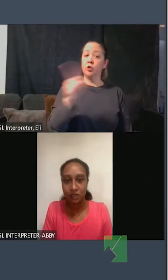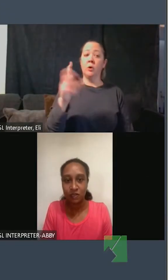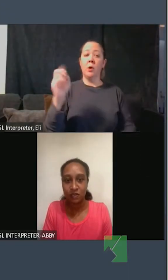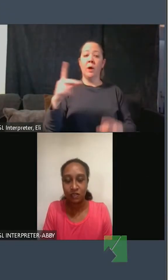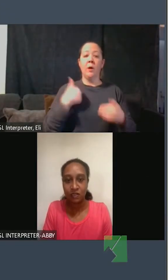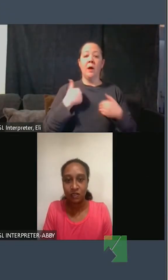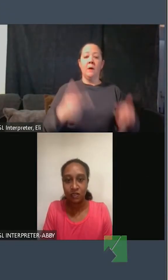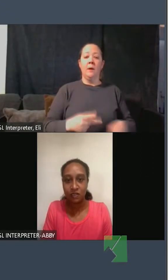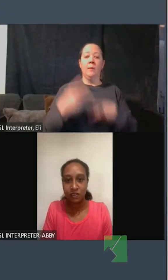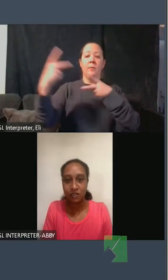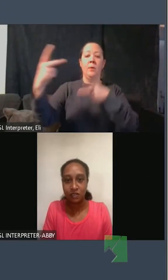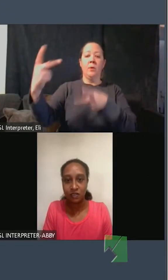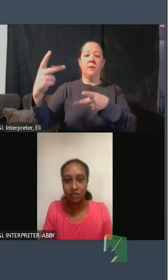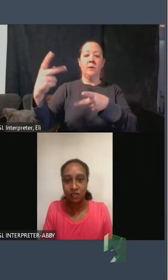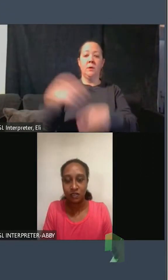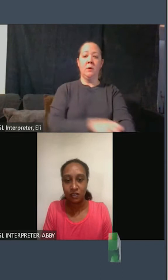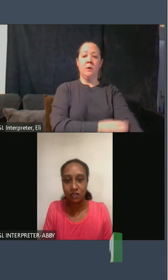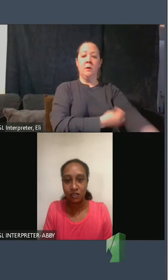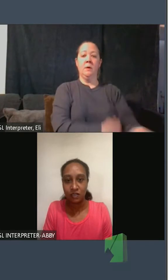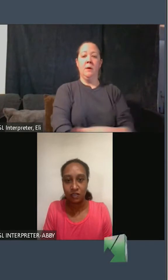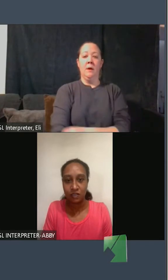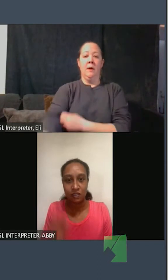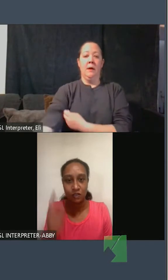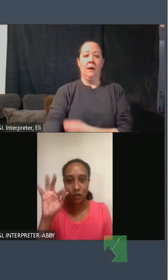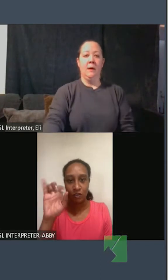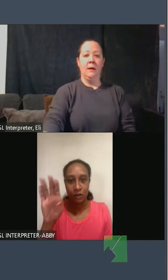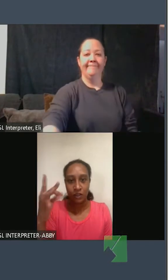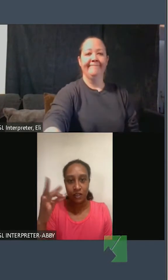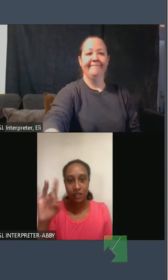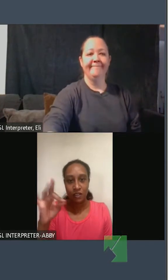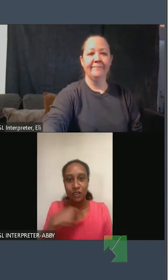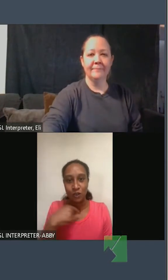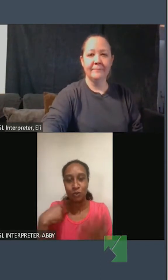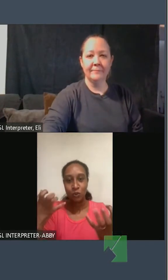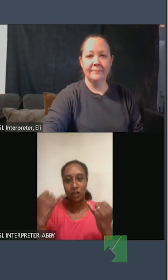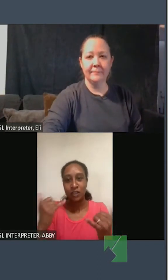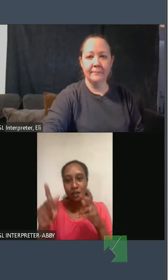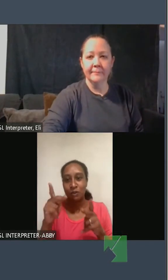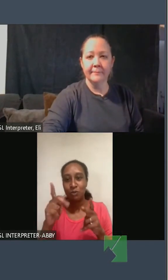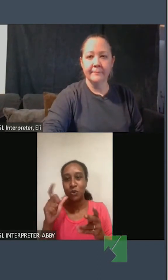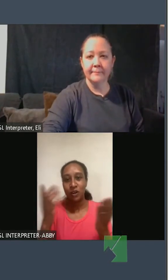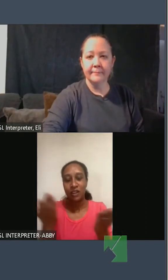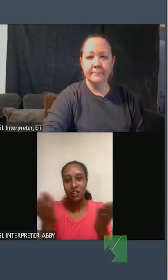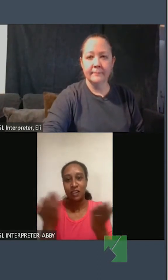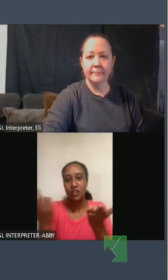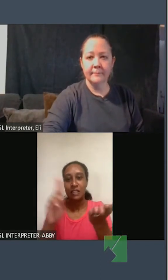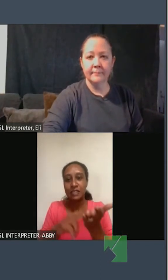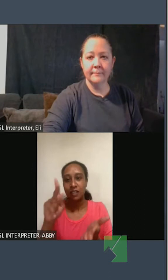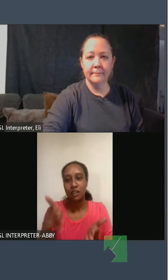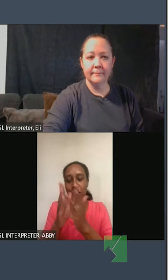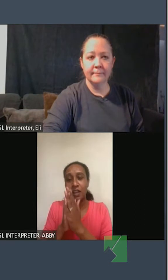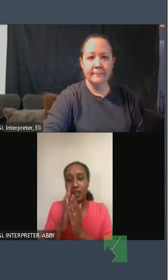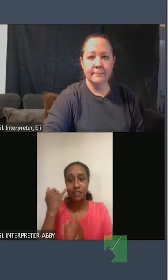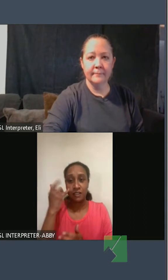guess, for February 18th. I do want to now, the people who were here, who have signed up, I'm going to ask them only if they agree with